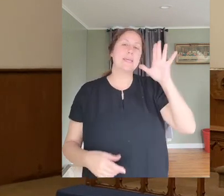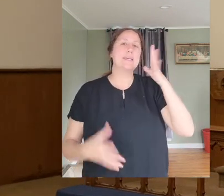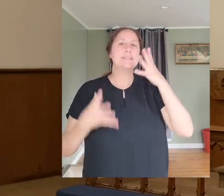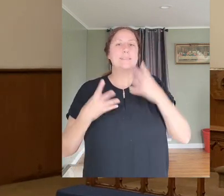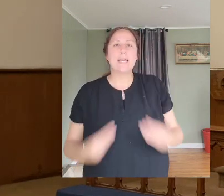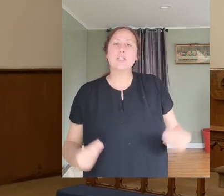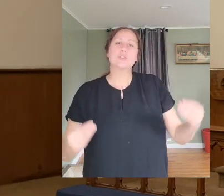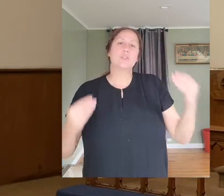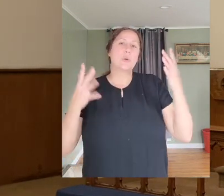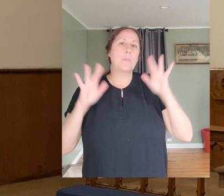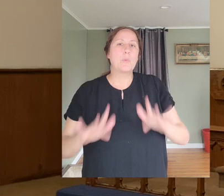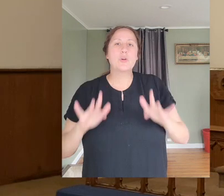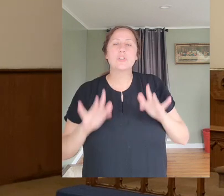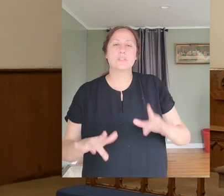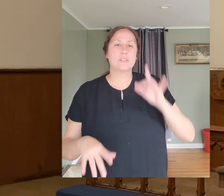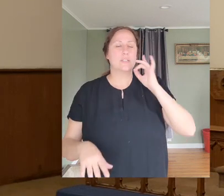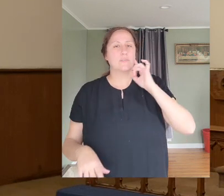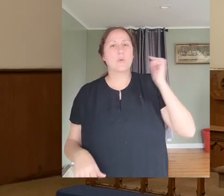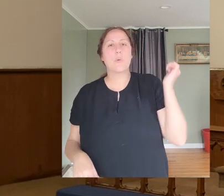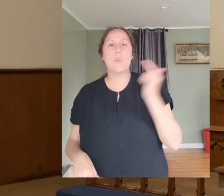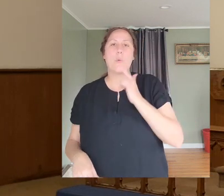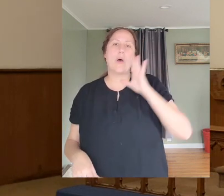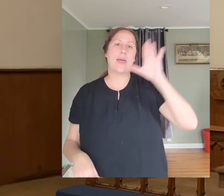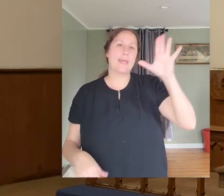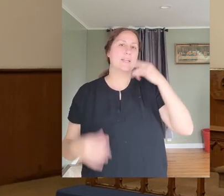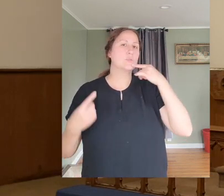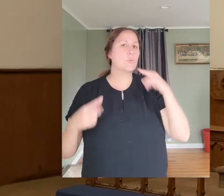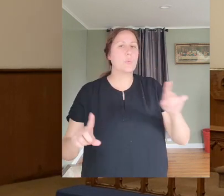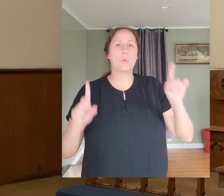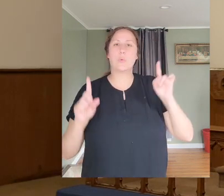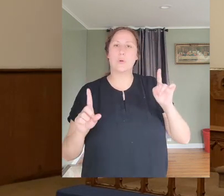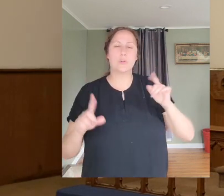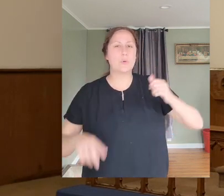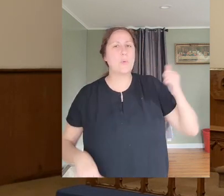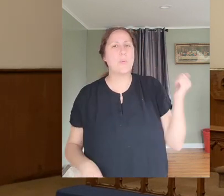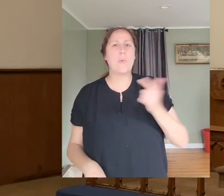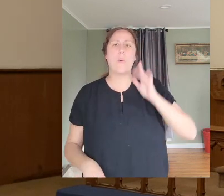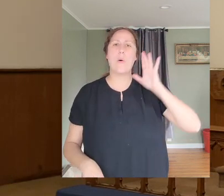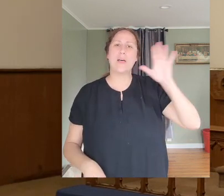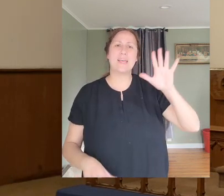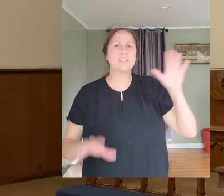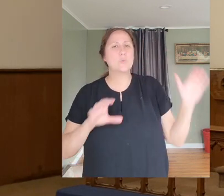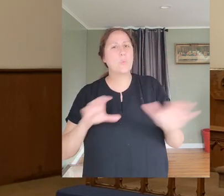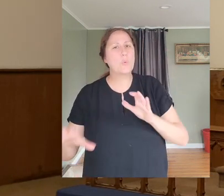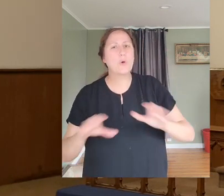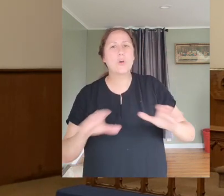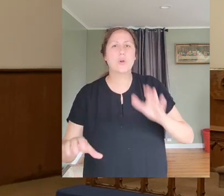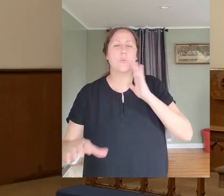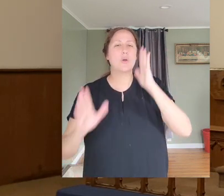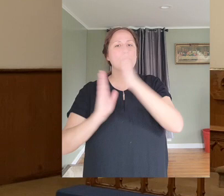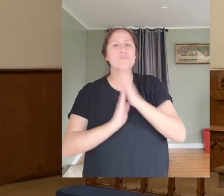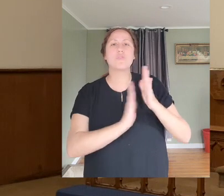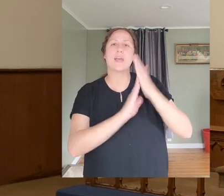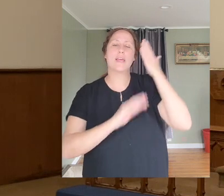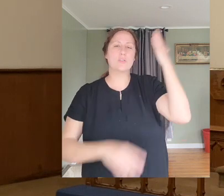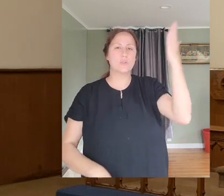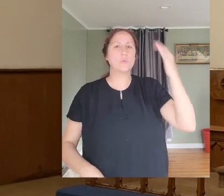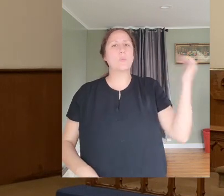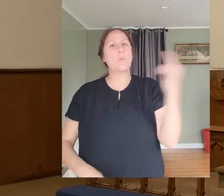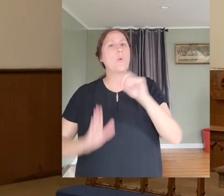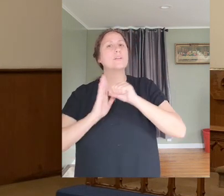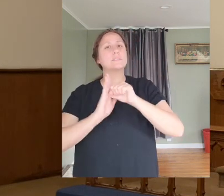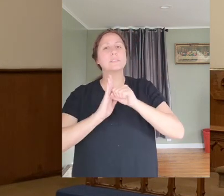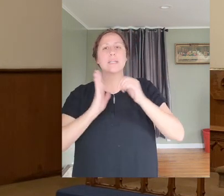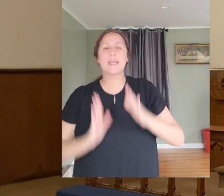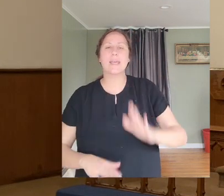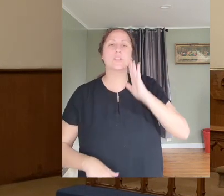over all of his works. All your works shall praise you, O Lord. All your saints shall